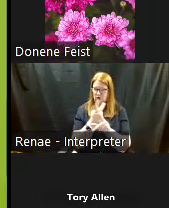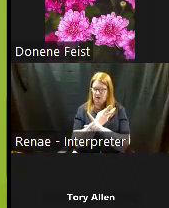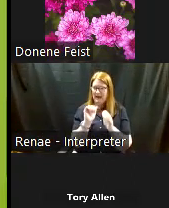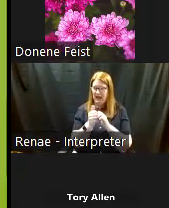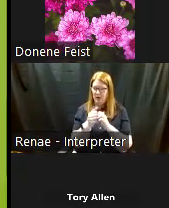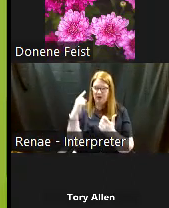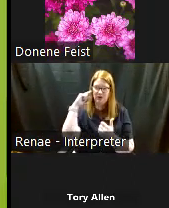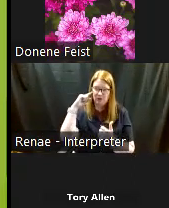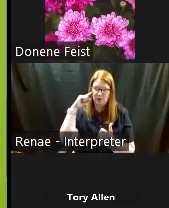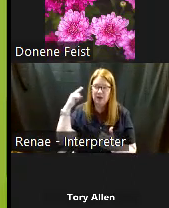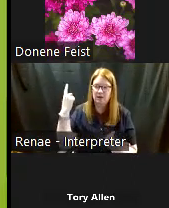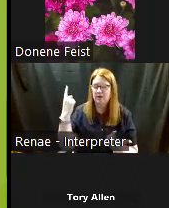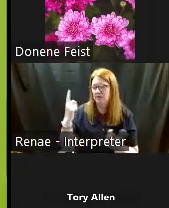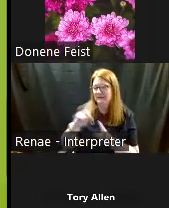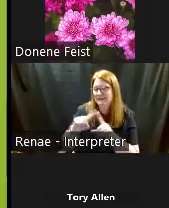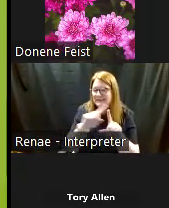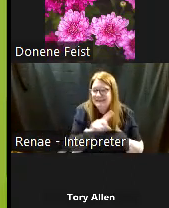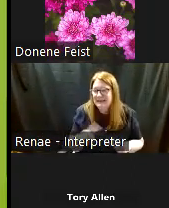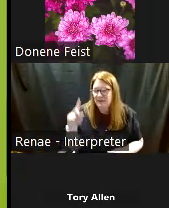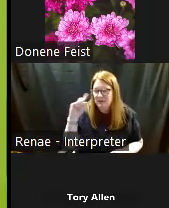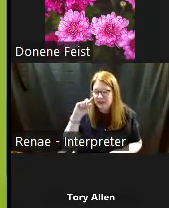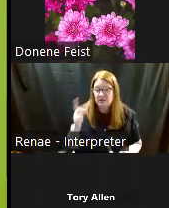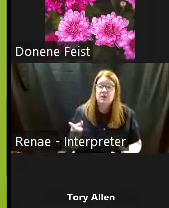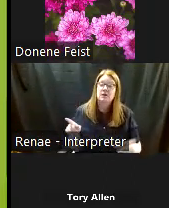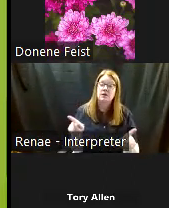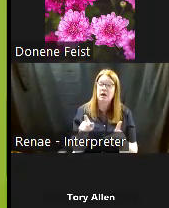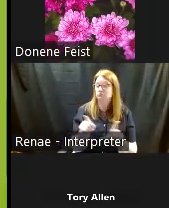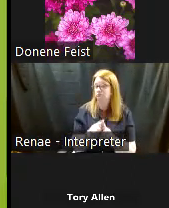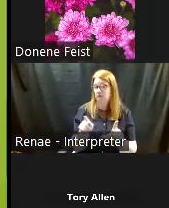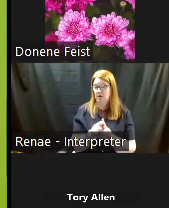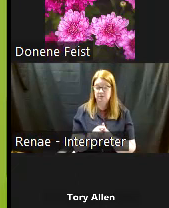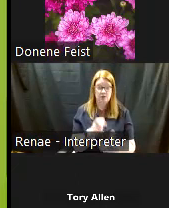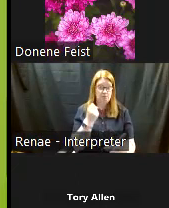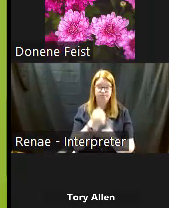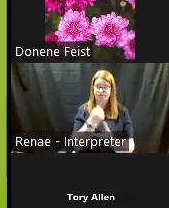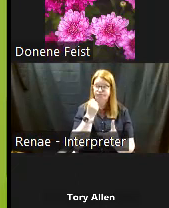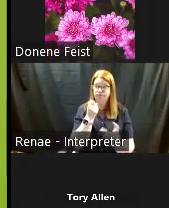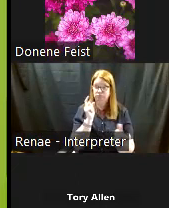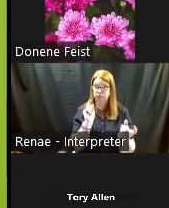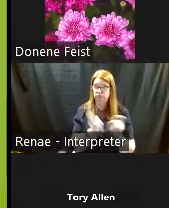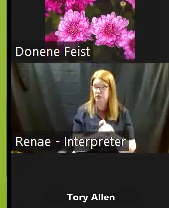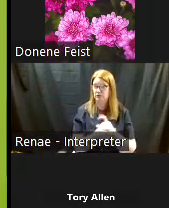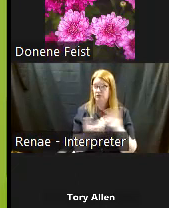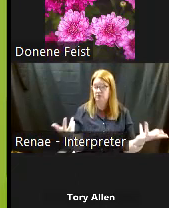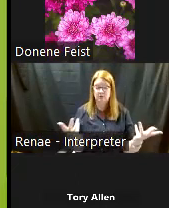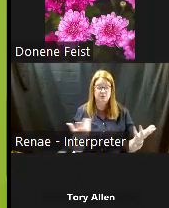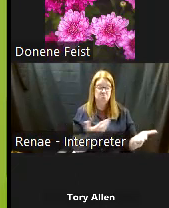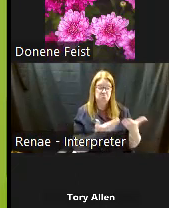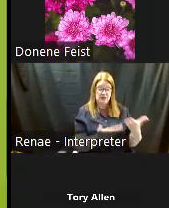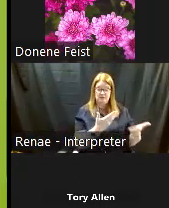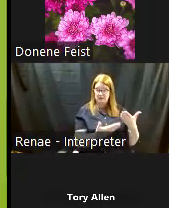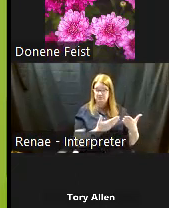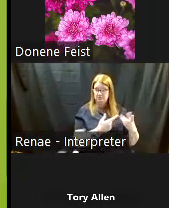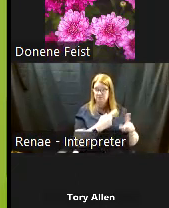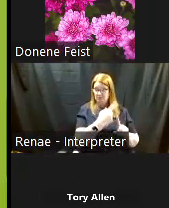one. And then hearing changes can happen anytime for lots of different reasons. So we might have a normal ABR test